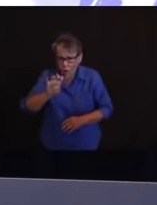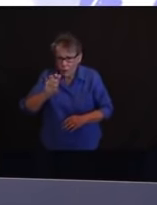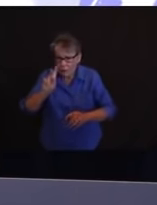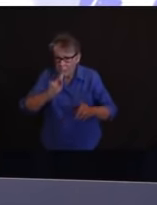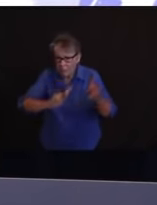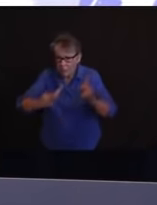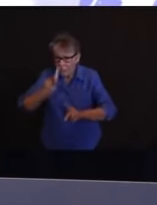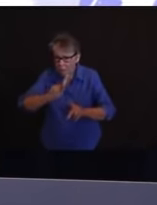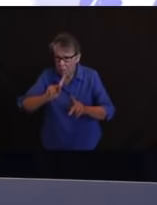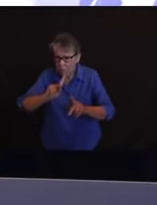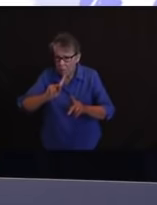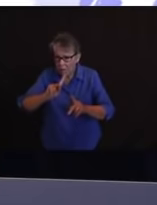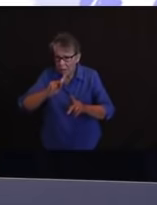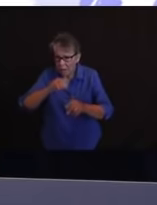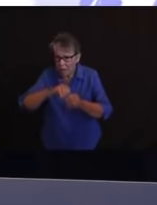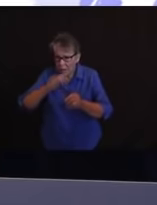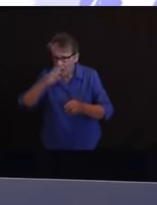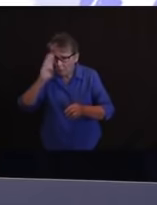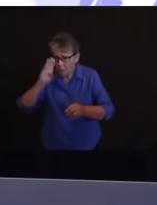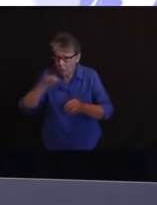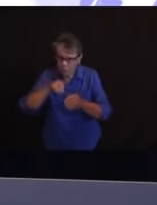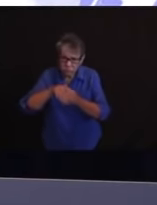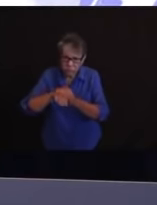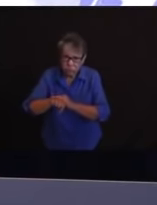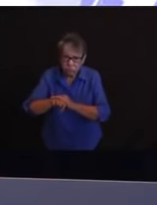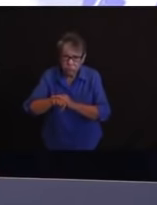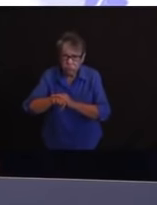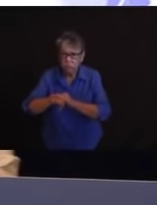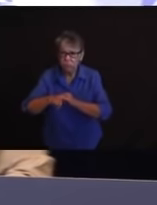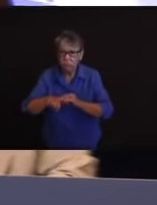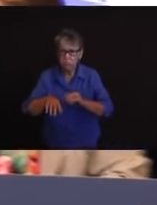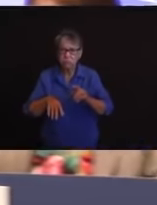this every day, and you give a very good explanation of it.